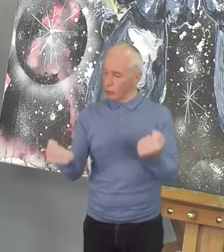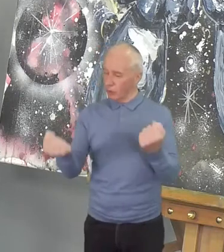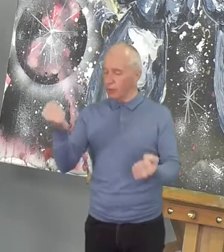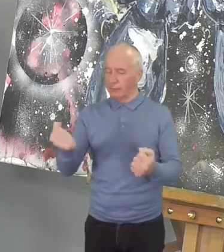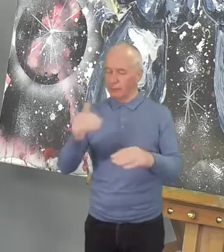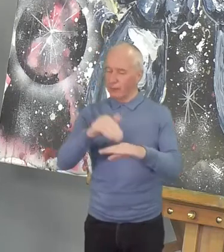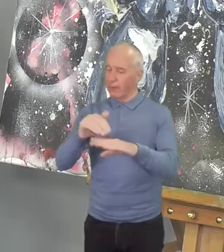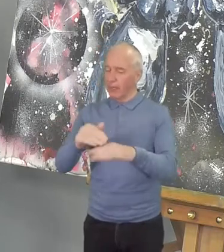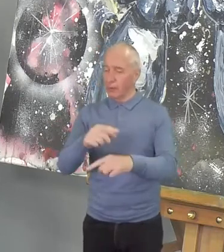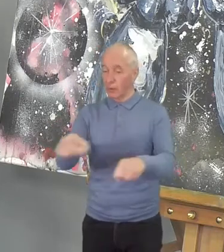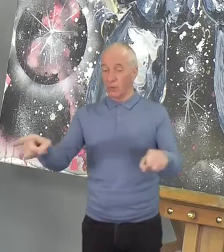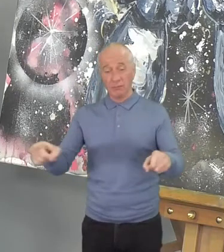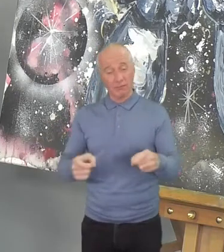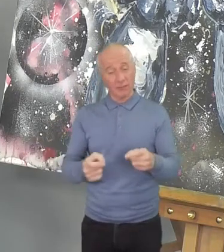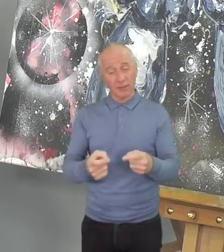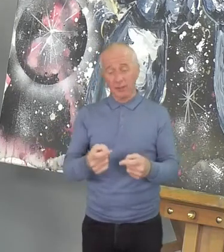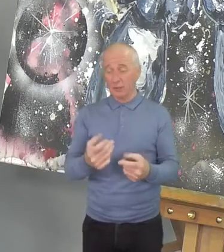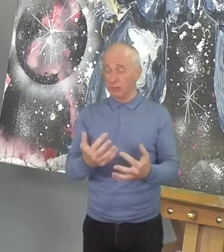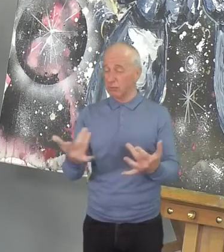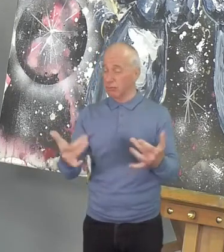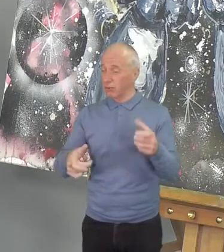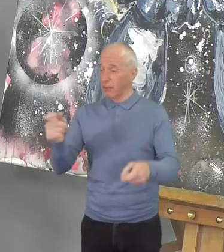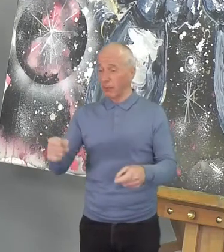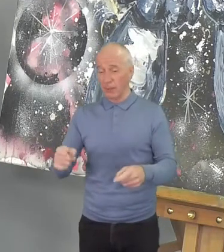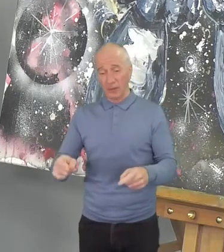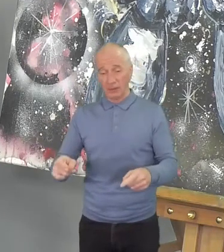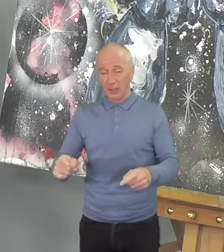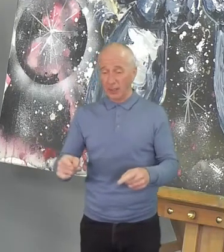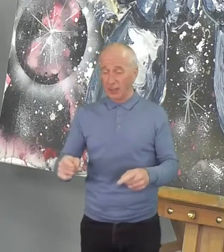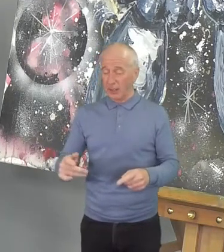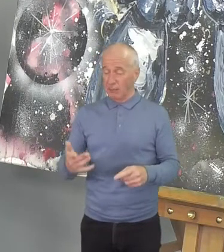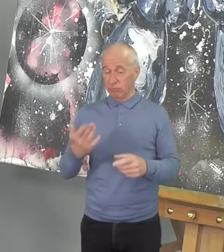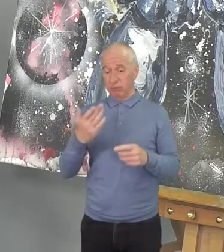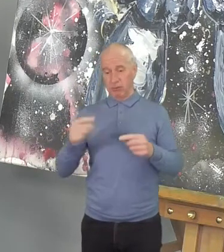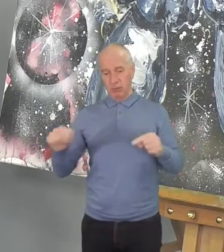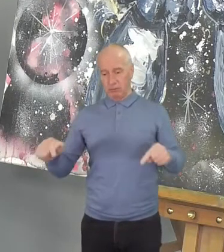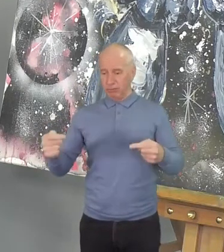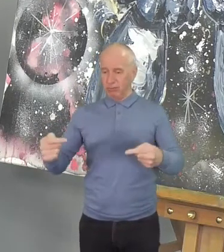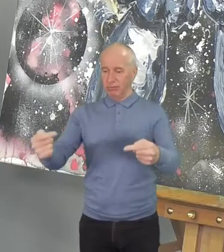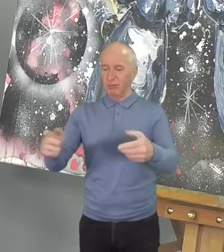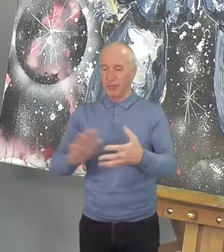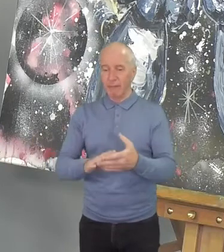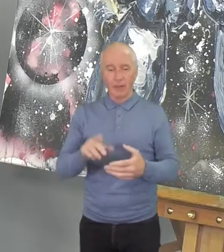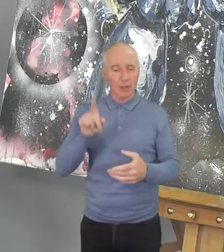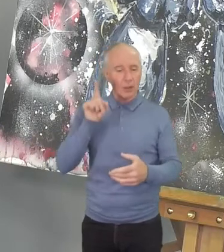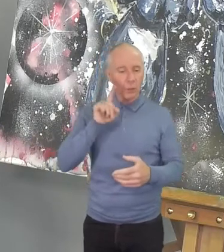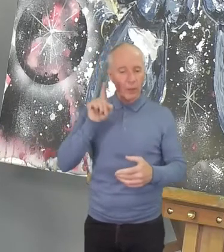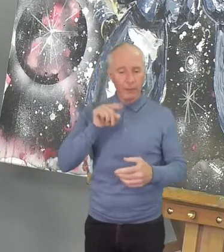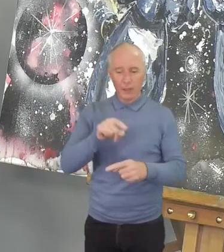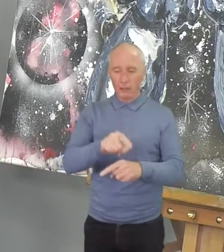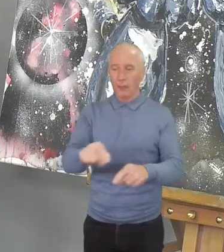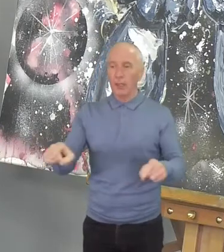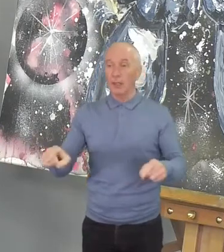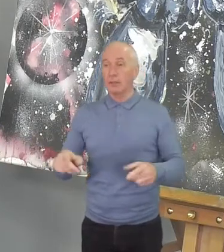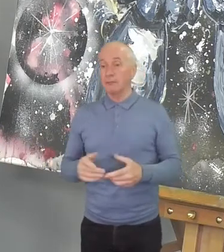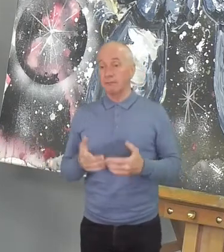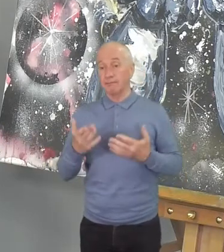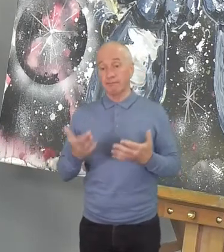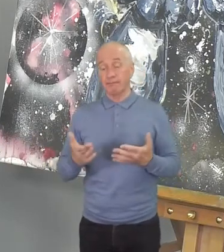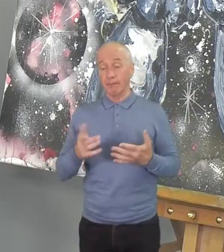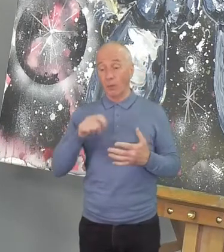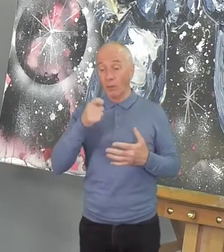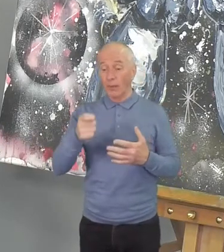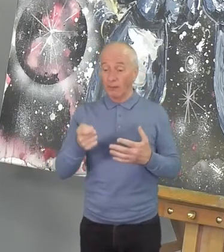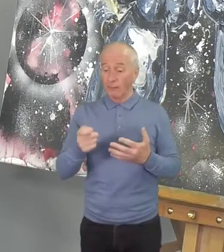faced by many people around the world are often only compounded if they are women. And Louise Lynch is going to be speaking to us